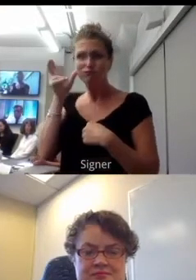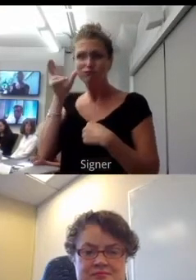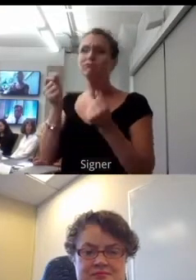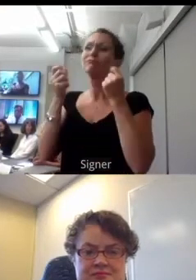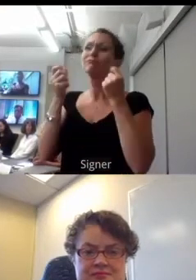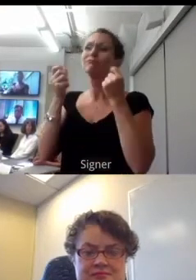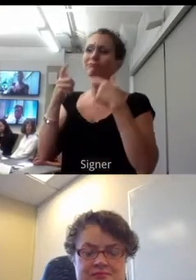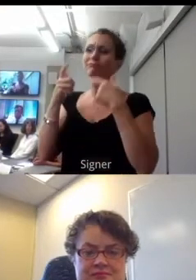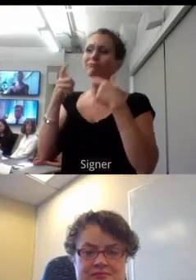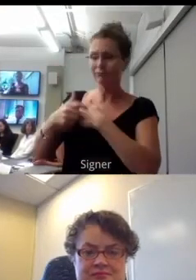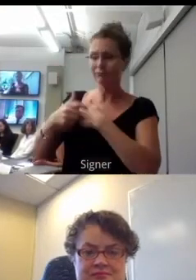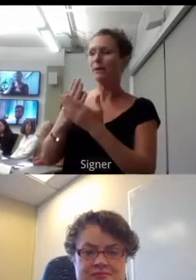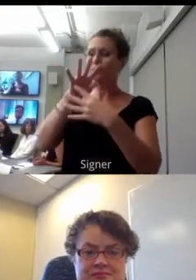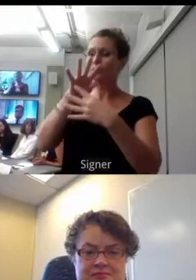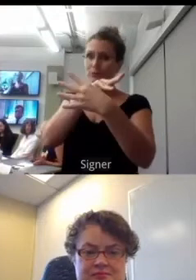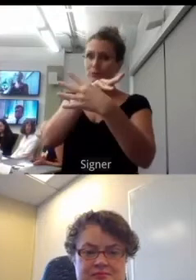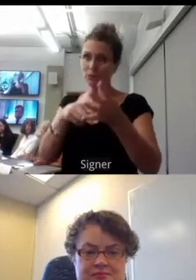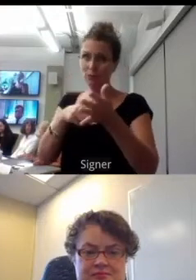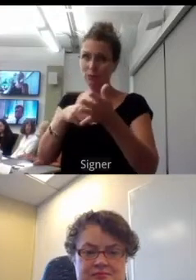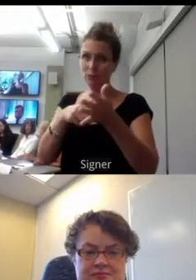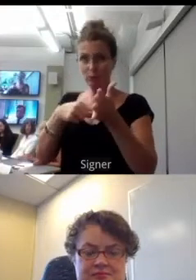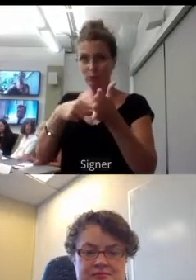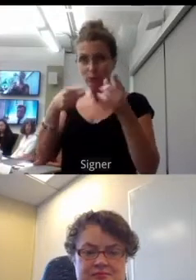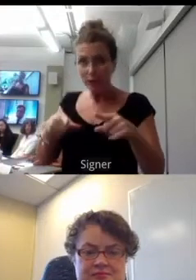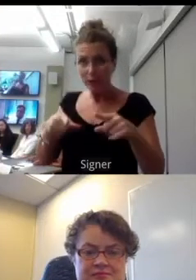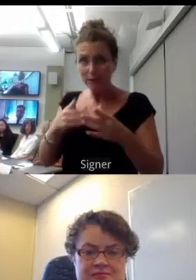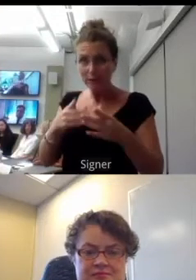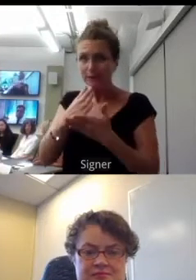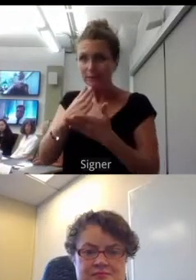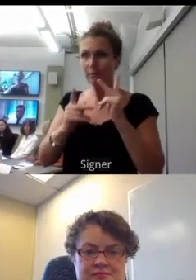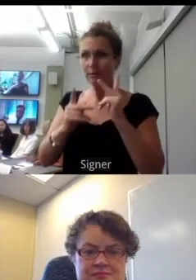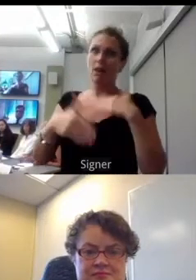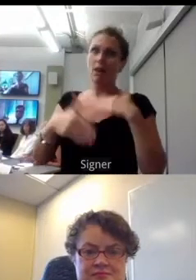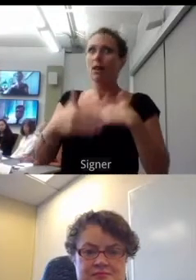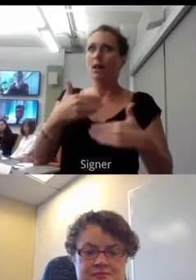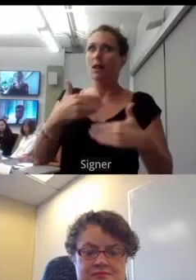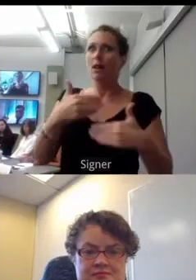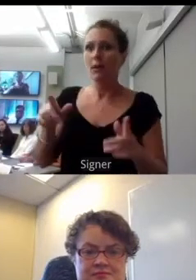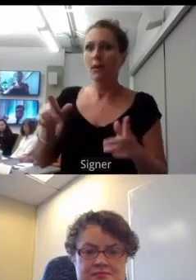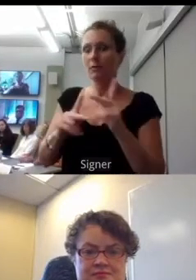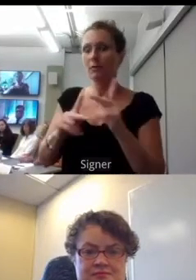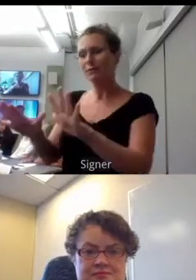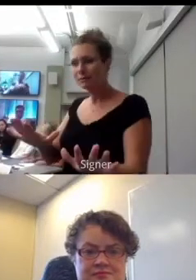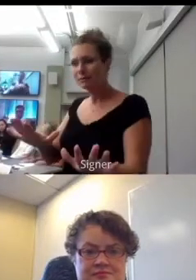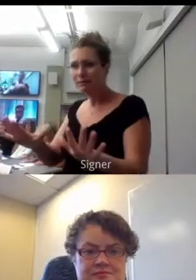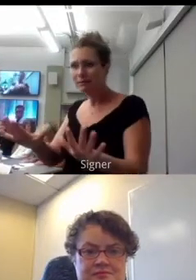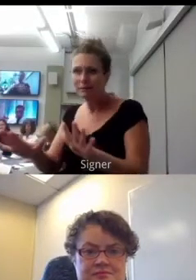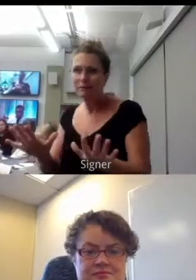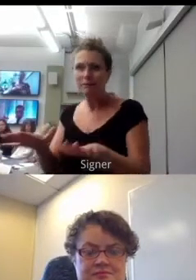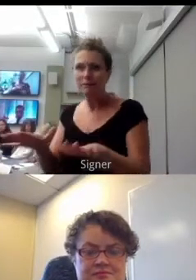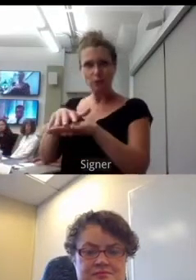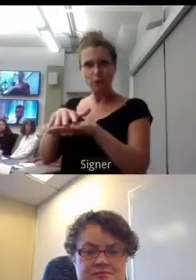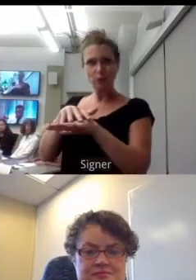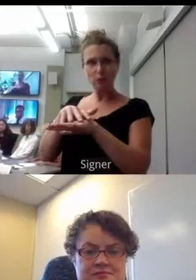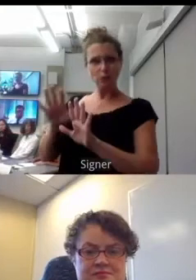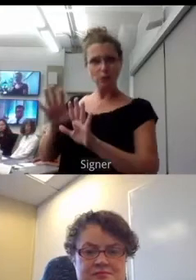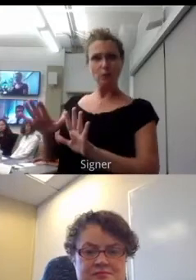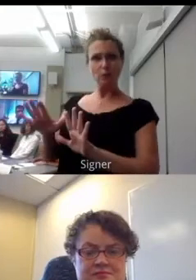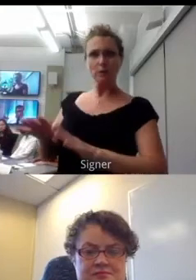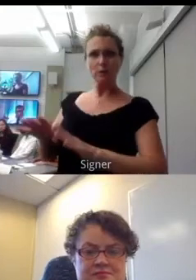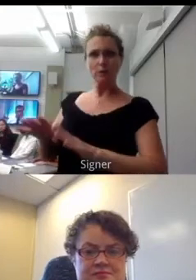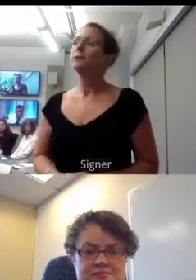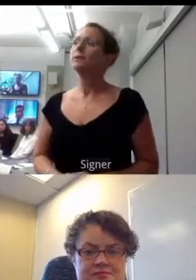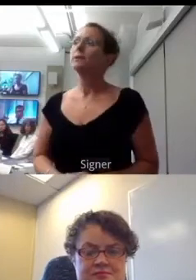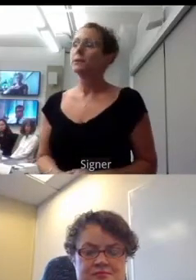want to go quite quickly while others want to look at it slowly. The one, a big challenge that we have in terms